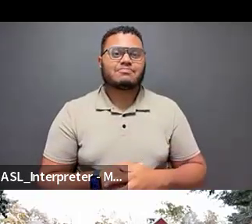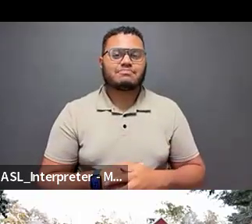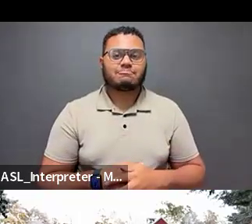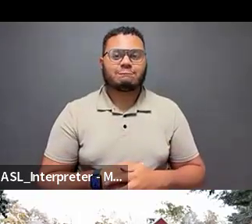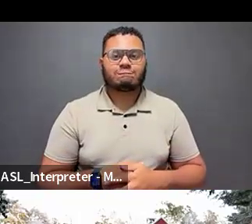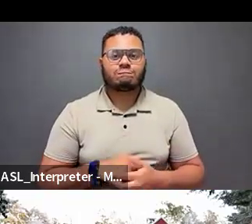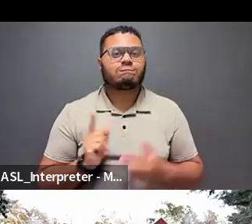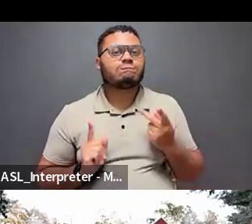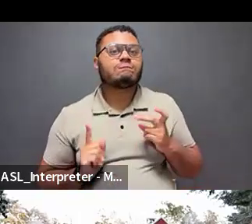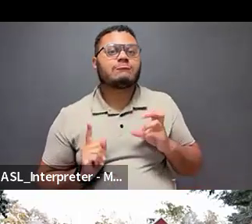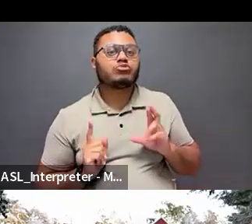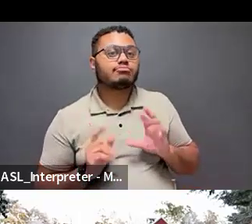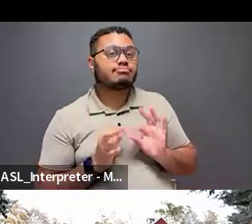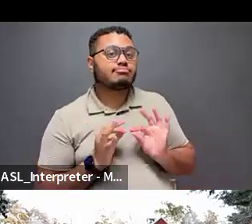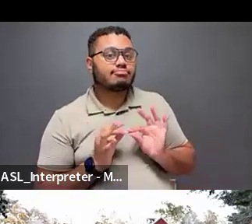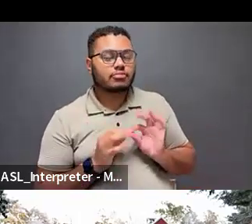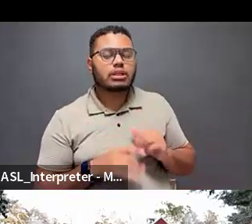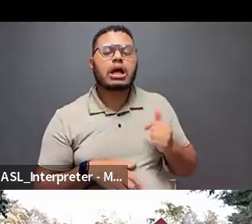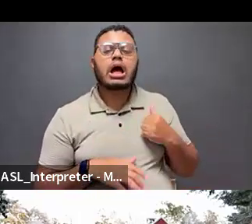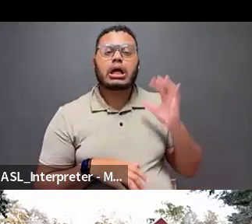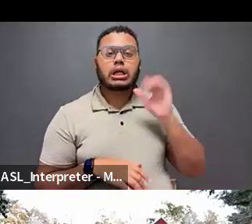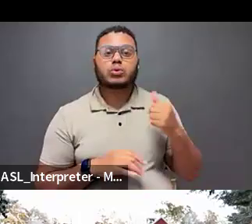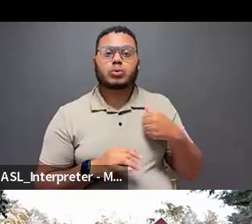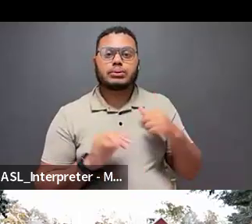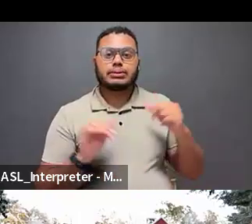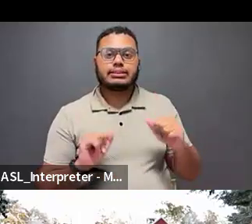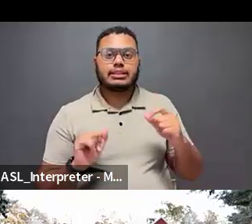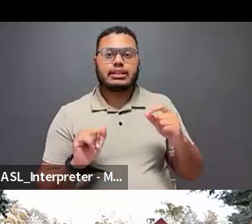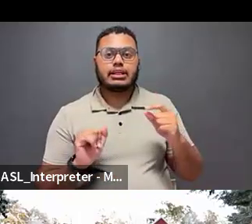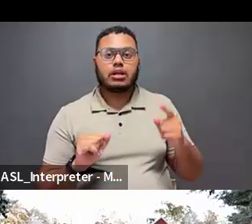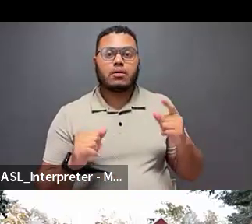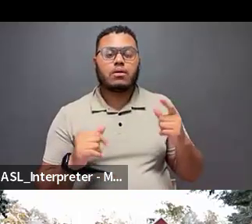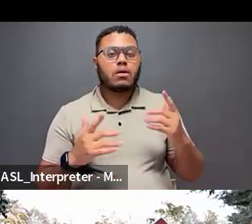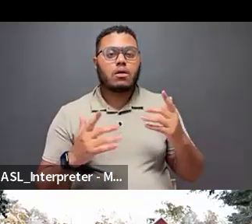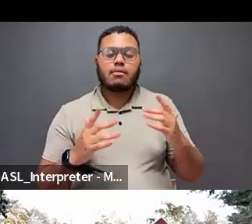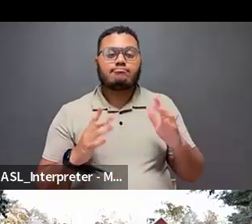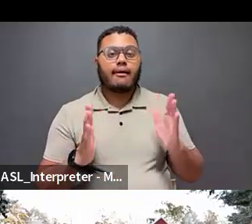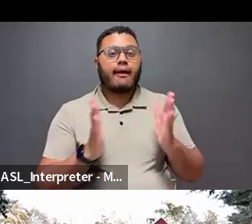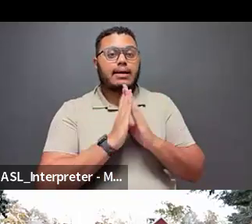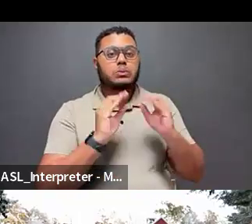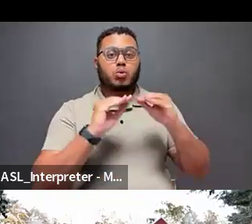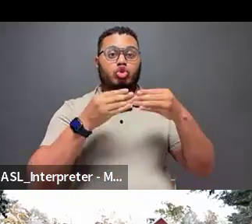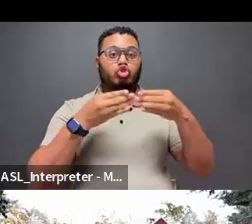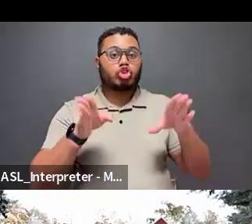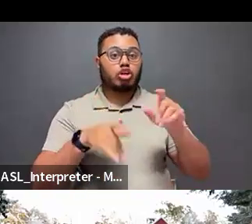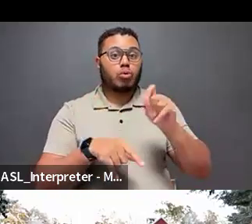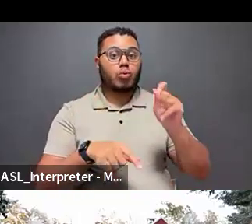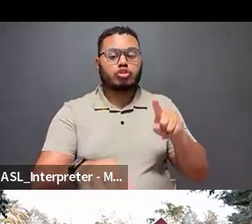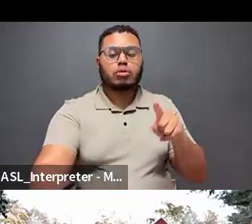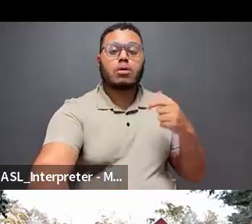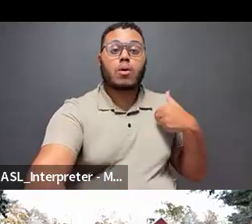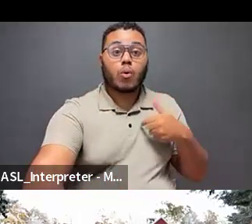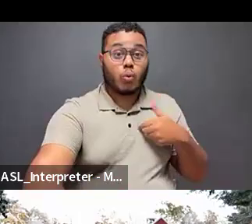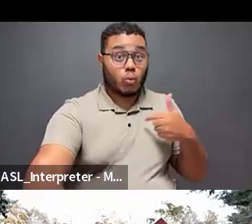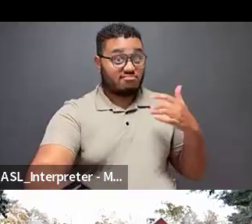I guess we can also sort of raise our sights a little bit and ask sort of more general questions of, are we on